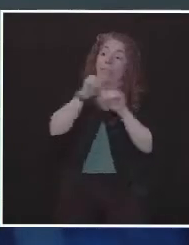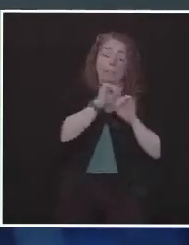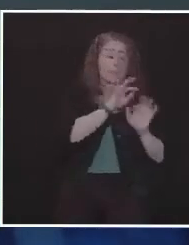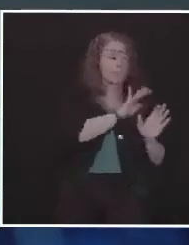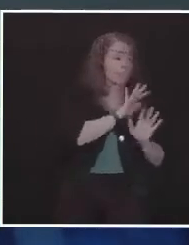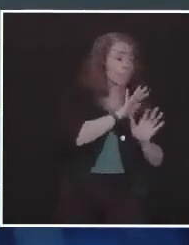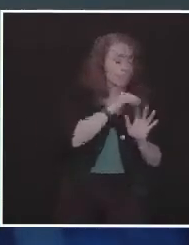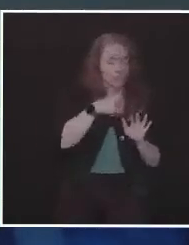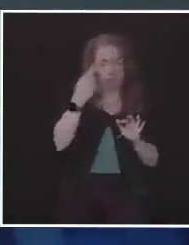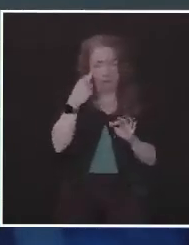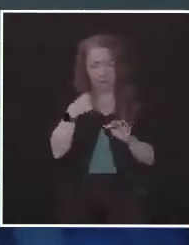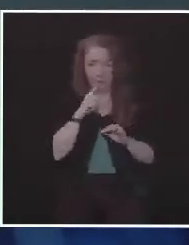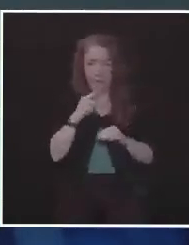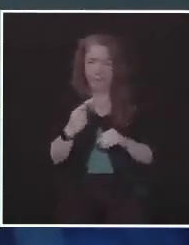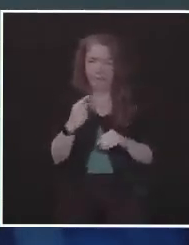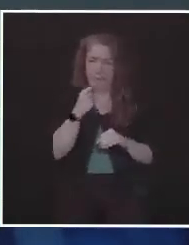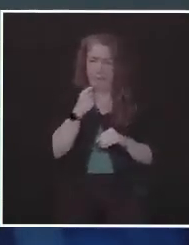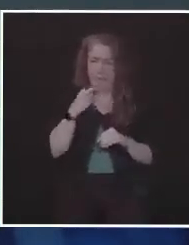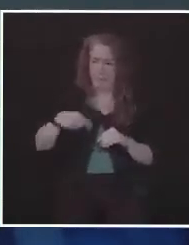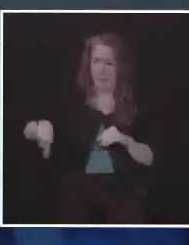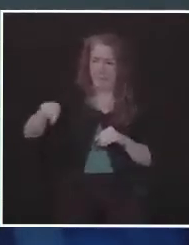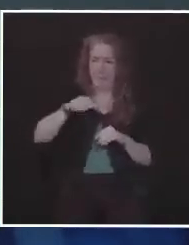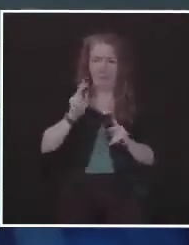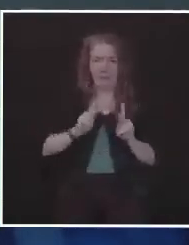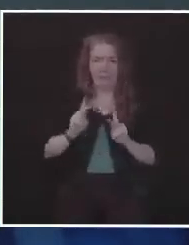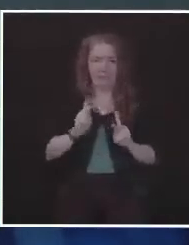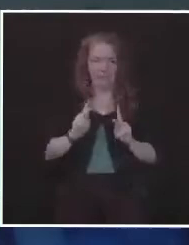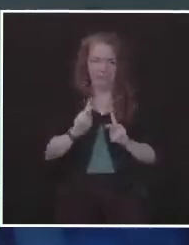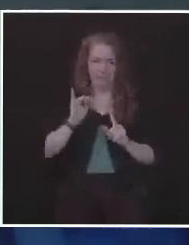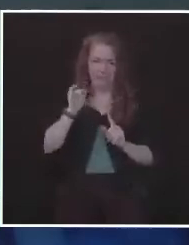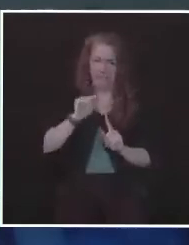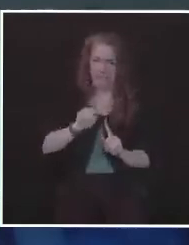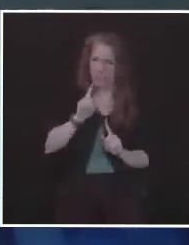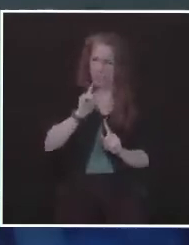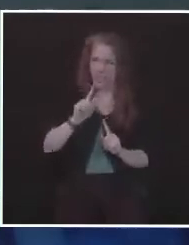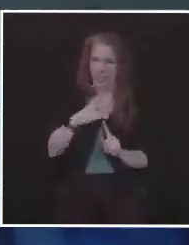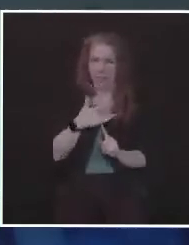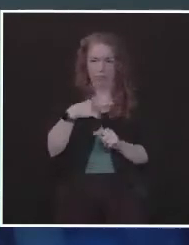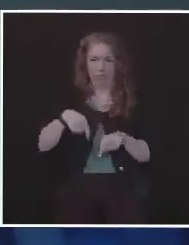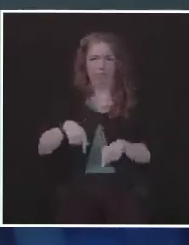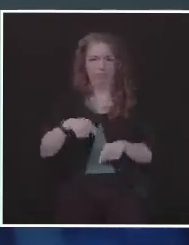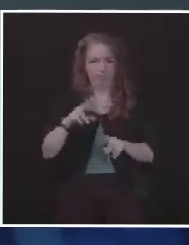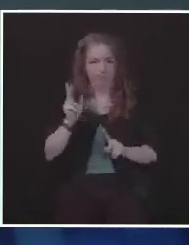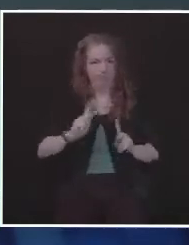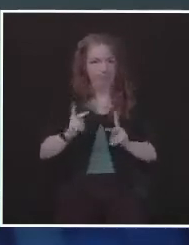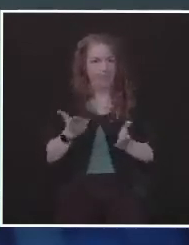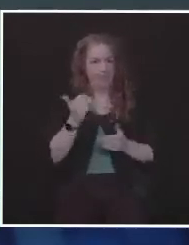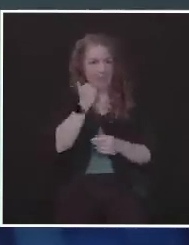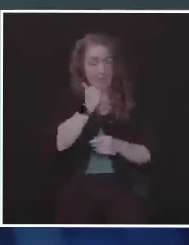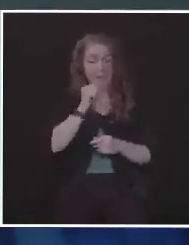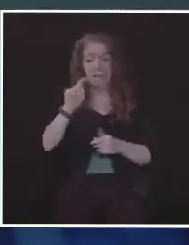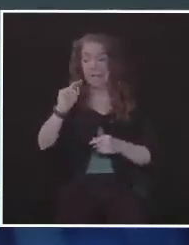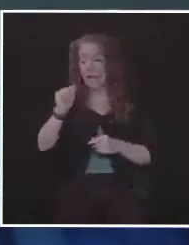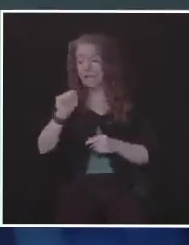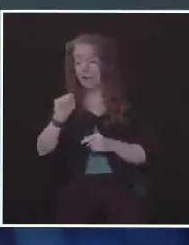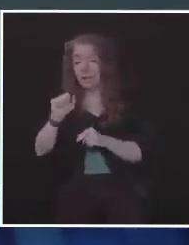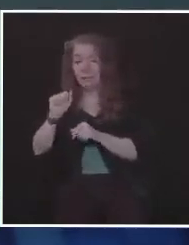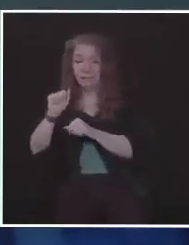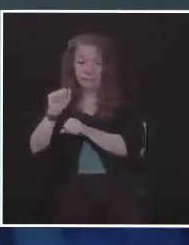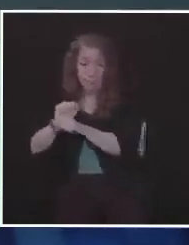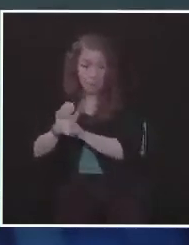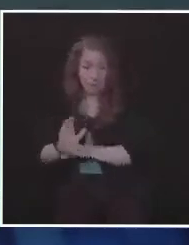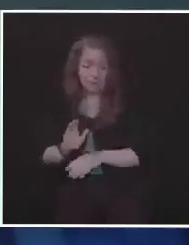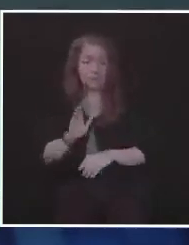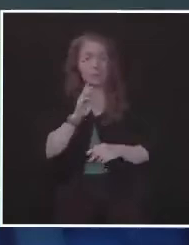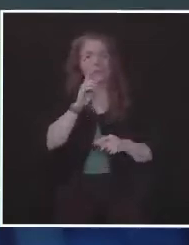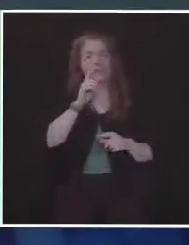about the people and the people that make it work every day, both in our NASA workforce and in our contractor workforce. Those people, you, will all